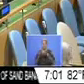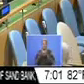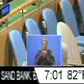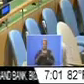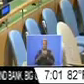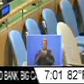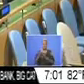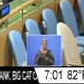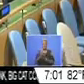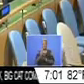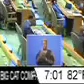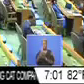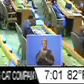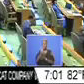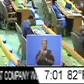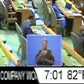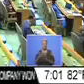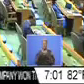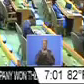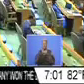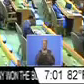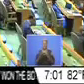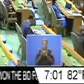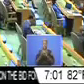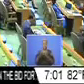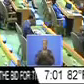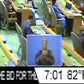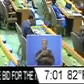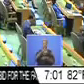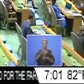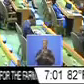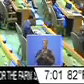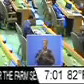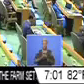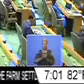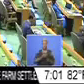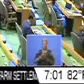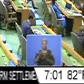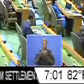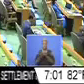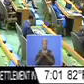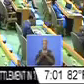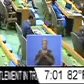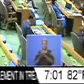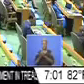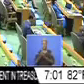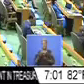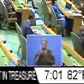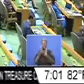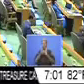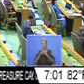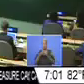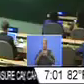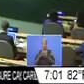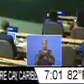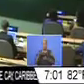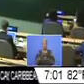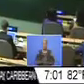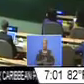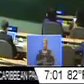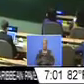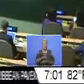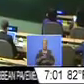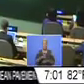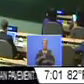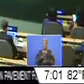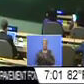General Assembly of the United Nations in New York City. He thoroughly explained the impact of the hurricane on the islands of Grand Bahama and Abaco